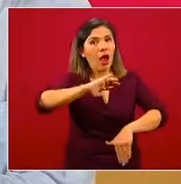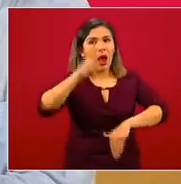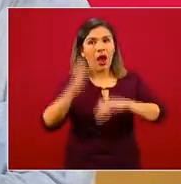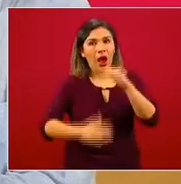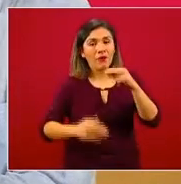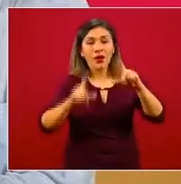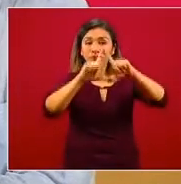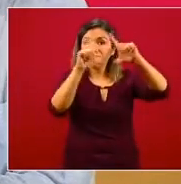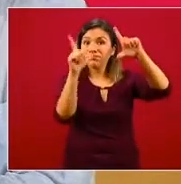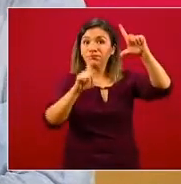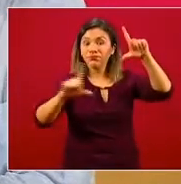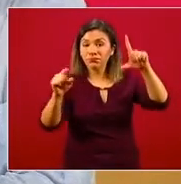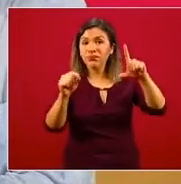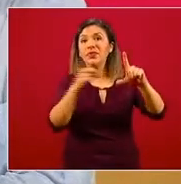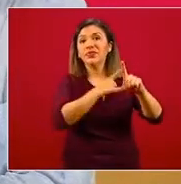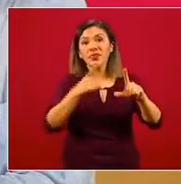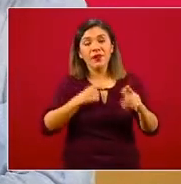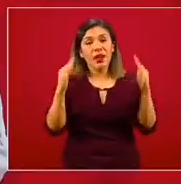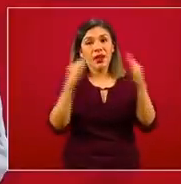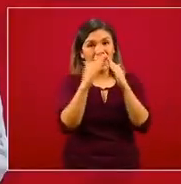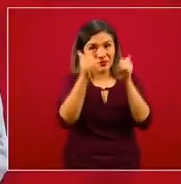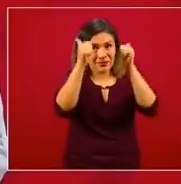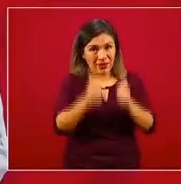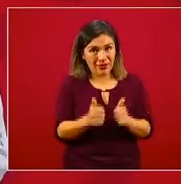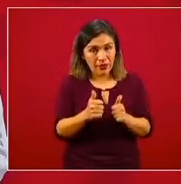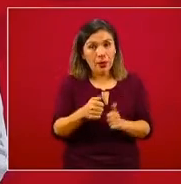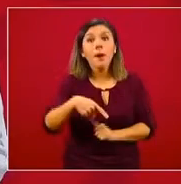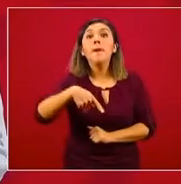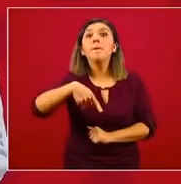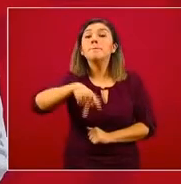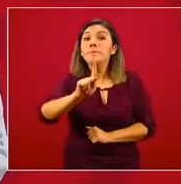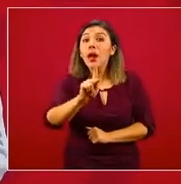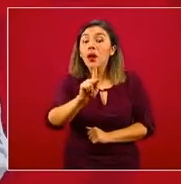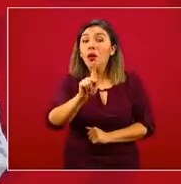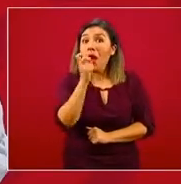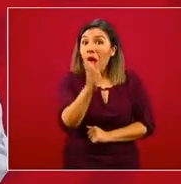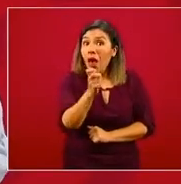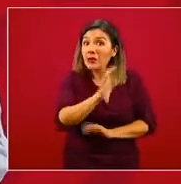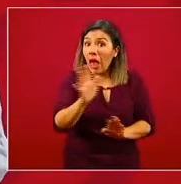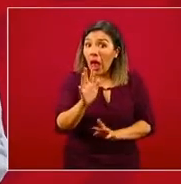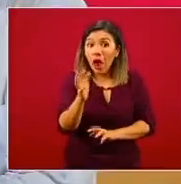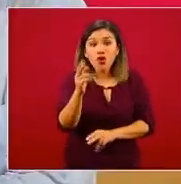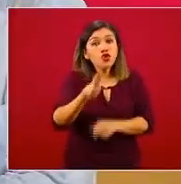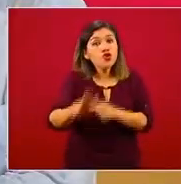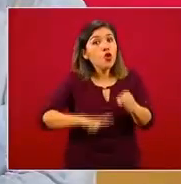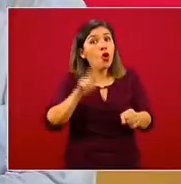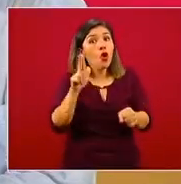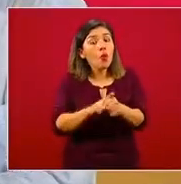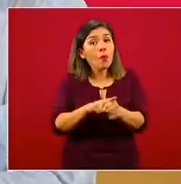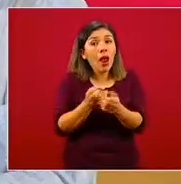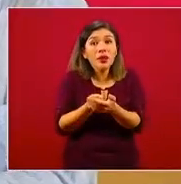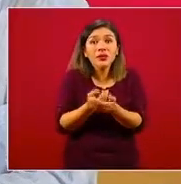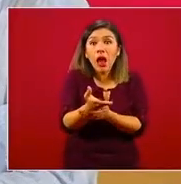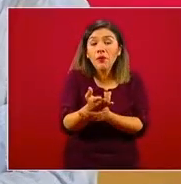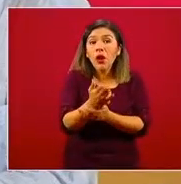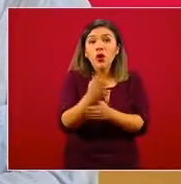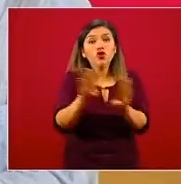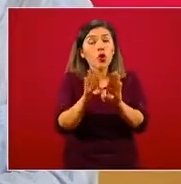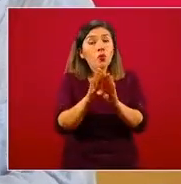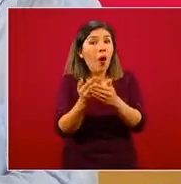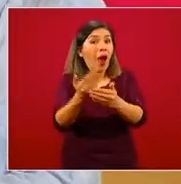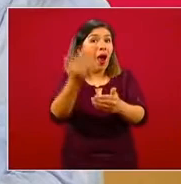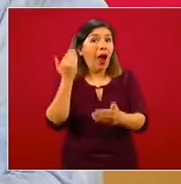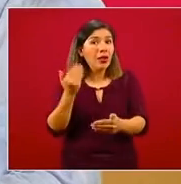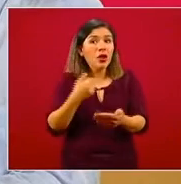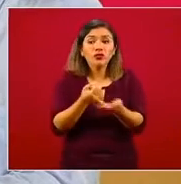that the 30th of May is the ending of the national safe distancing campaign,